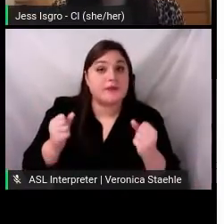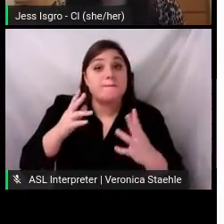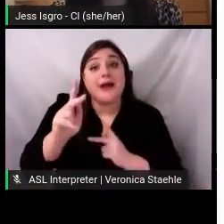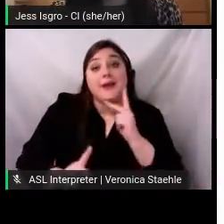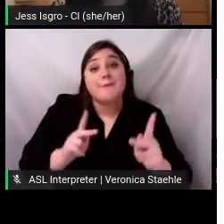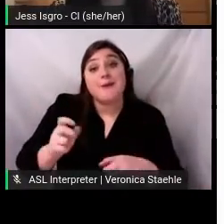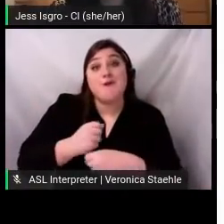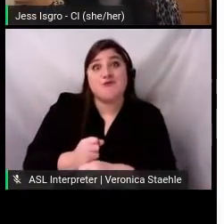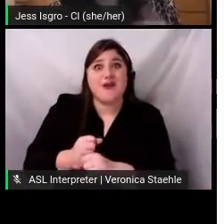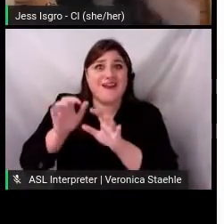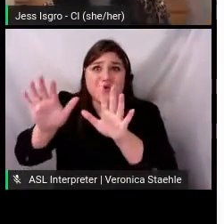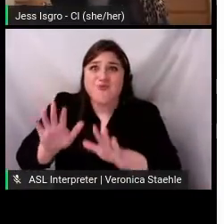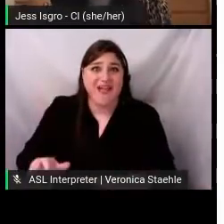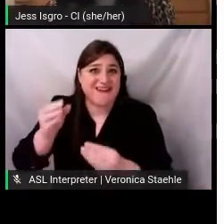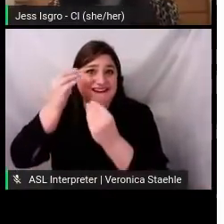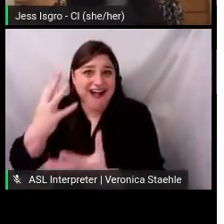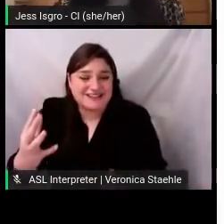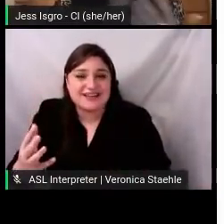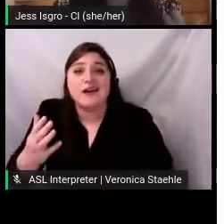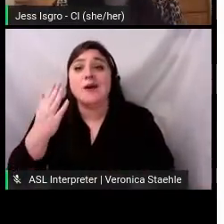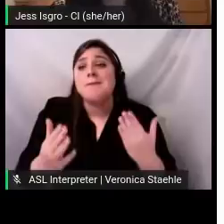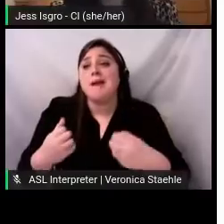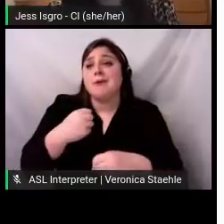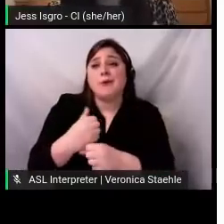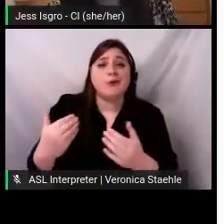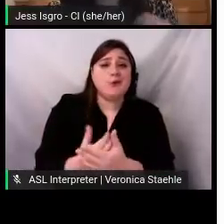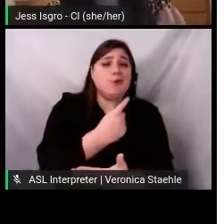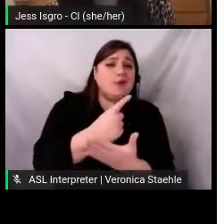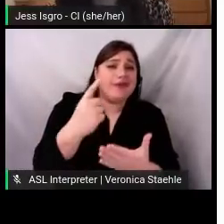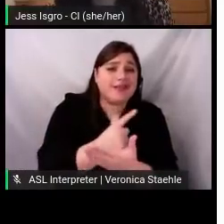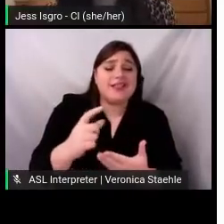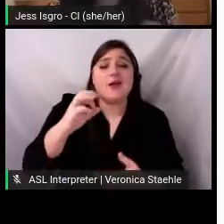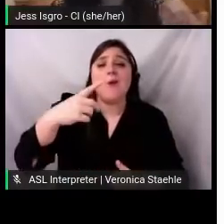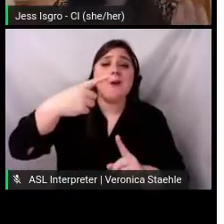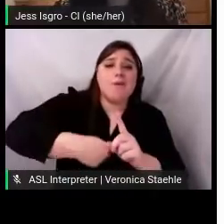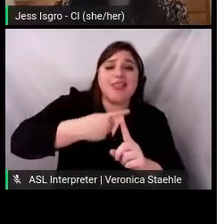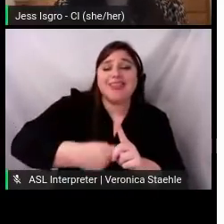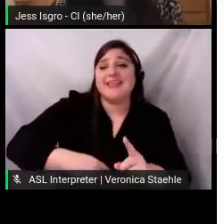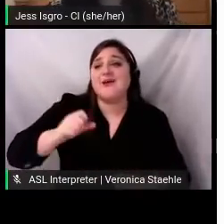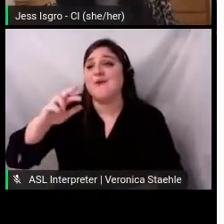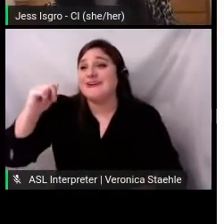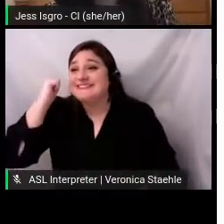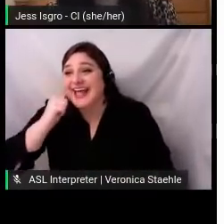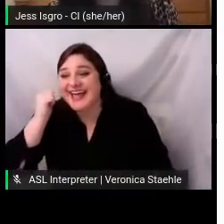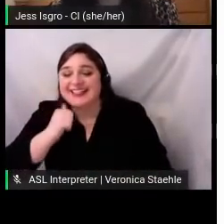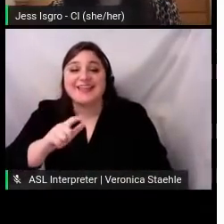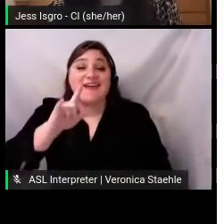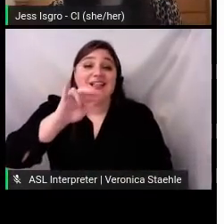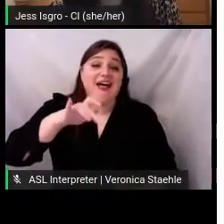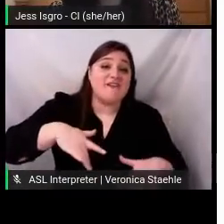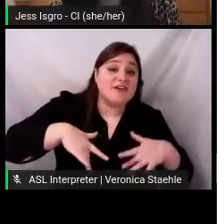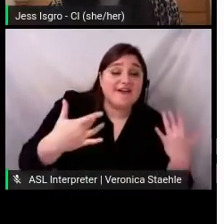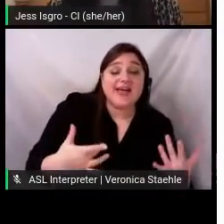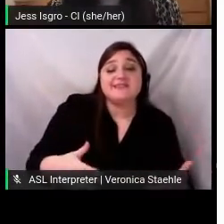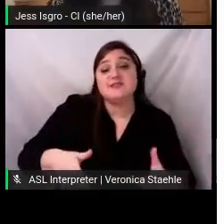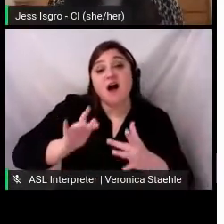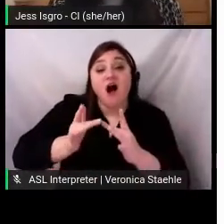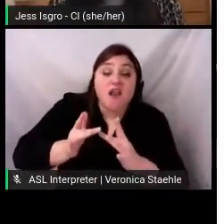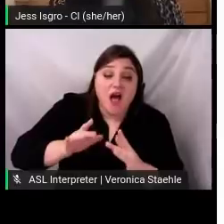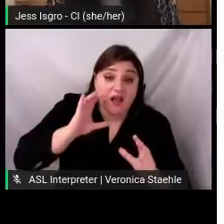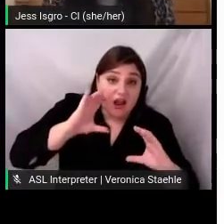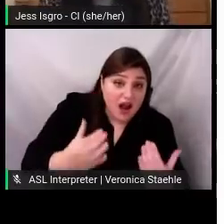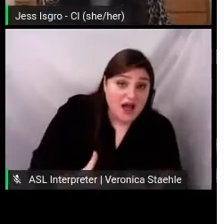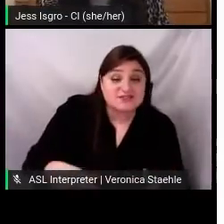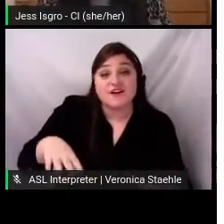series-based content. We're talking about either weekly, daily, monthly, recurring live events, videos, photos, online classes. But